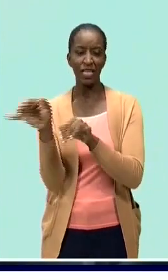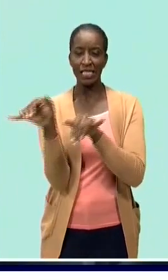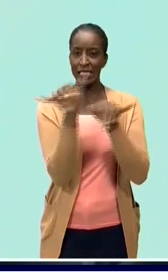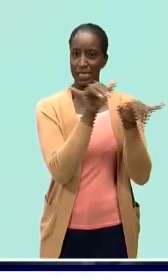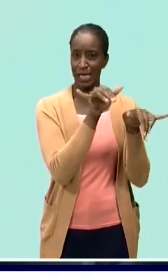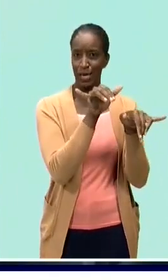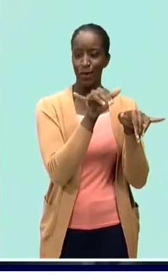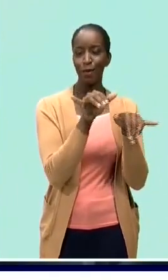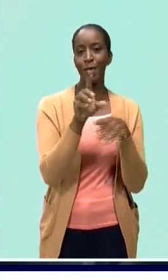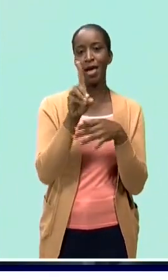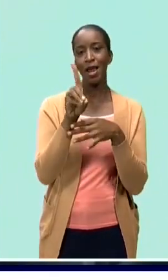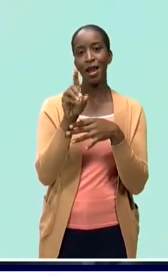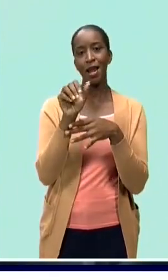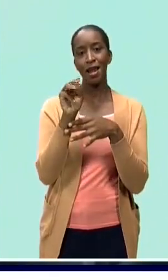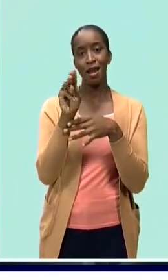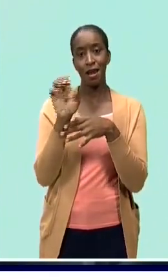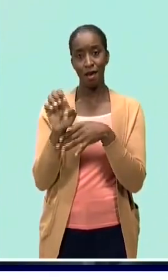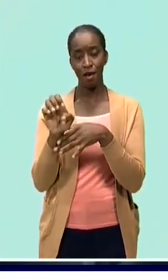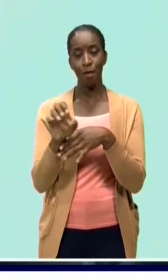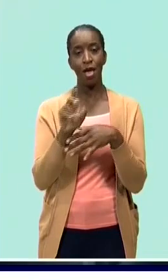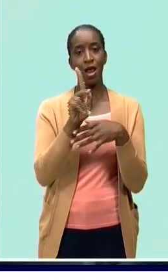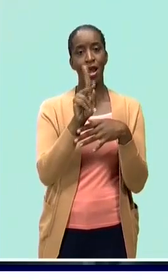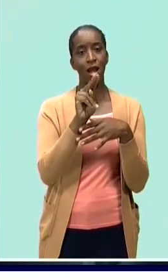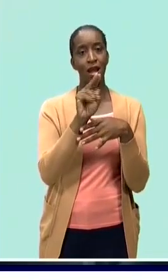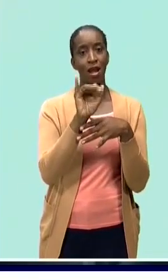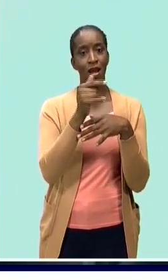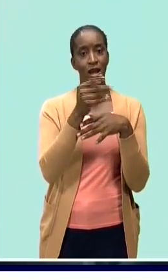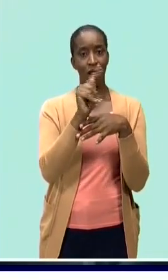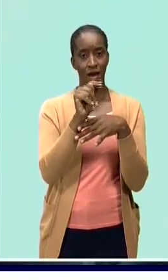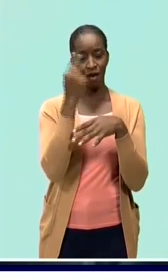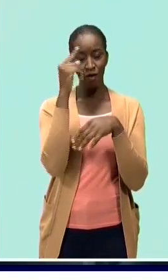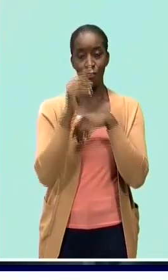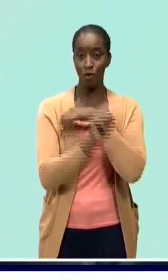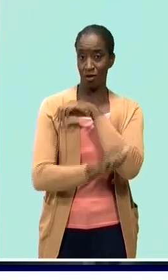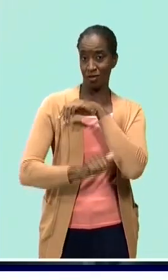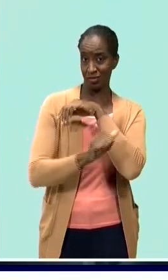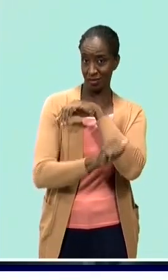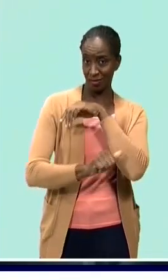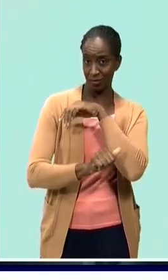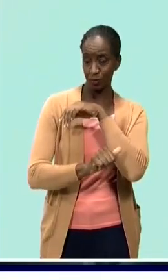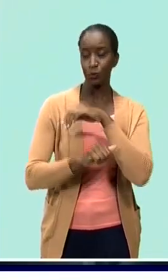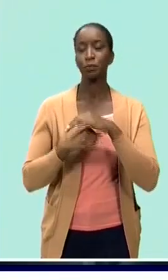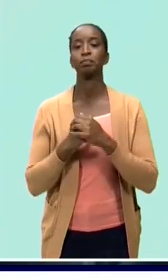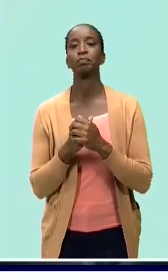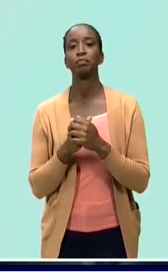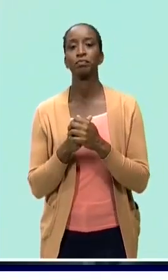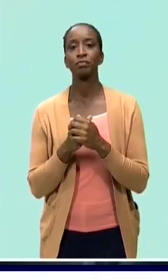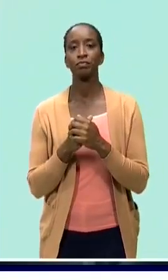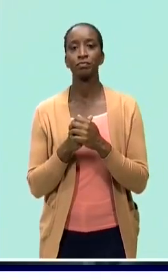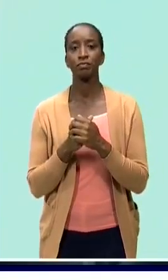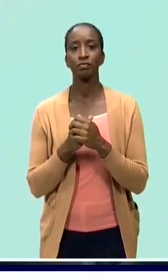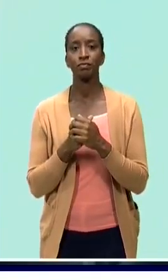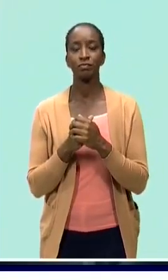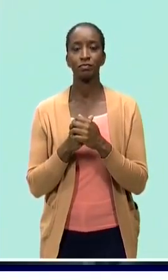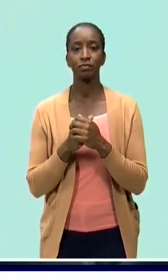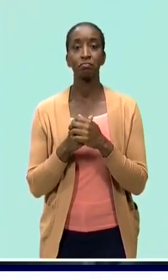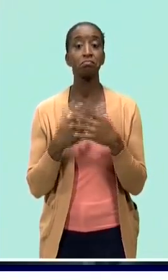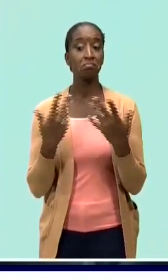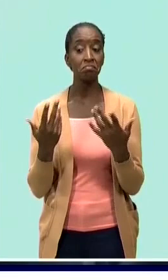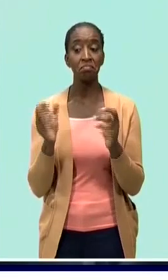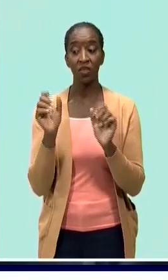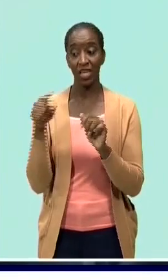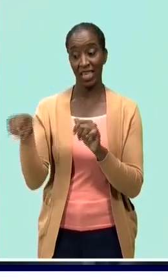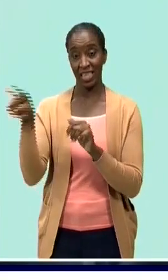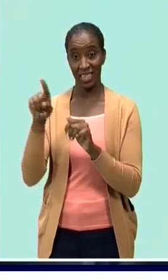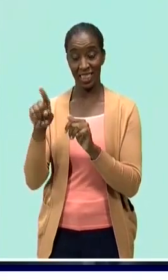of the existing Knight and Dame of St. Andrew designations. Ms. Mottley revealed that prospective honorees will have the option of choosing one or the